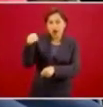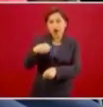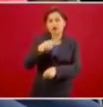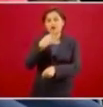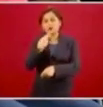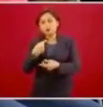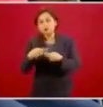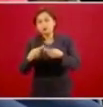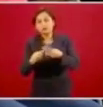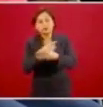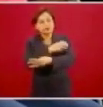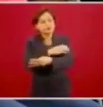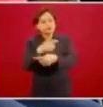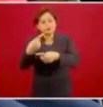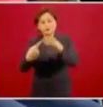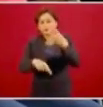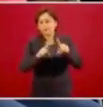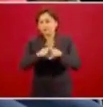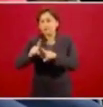group?